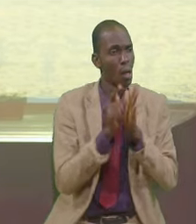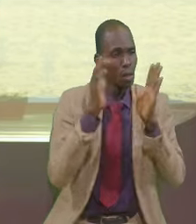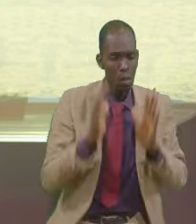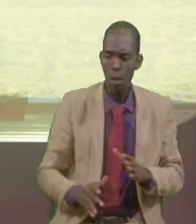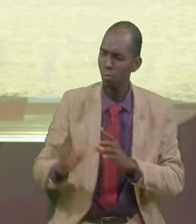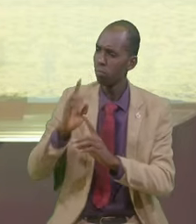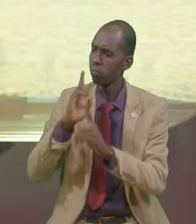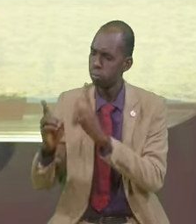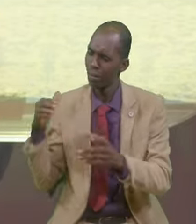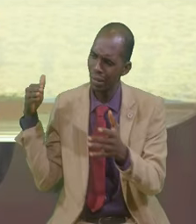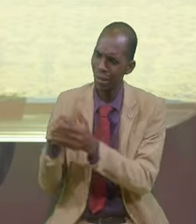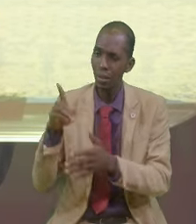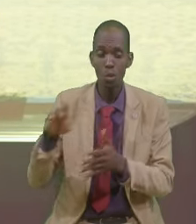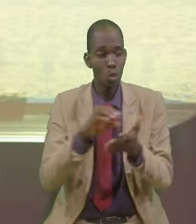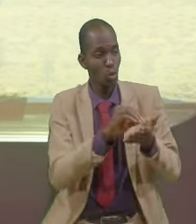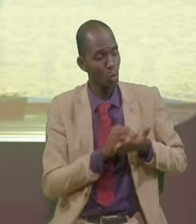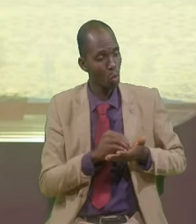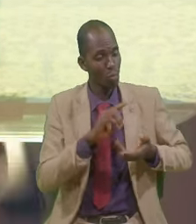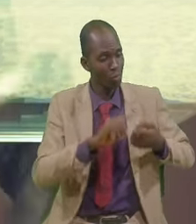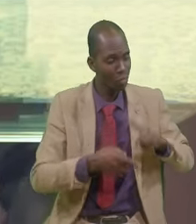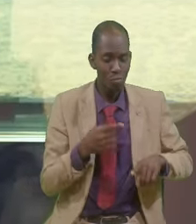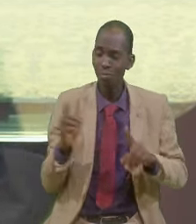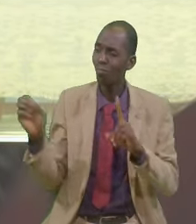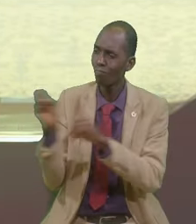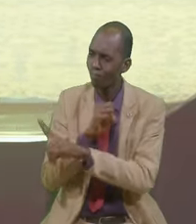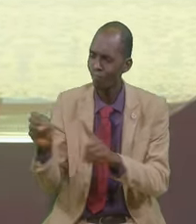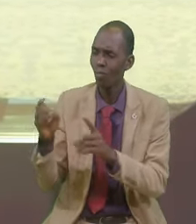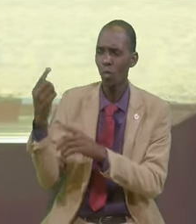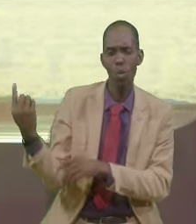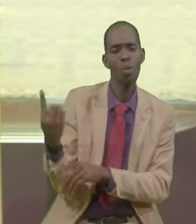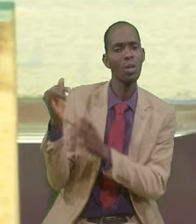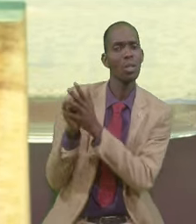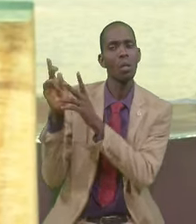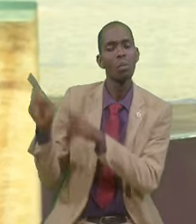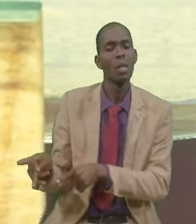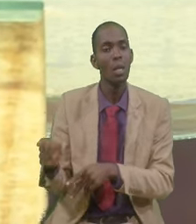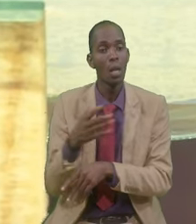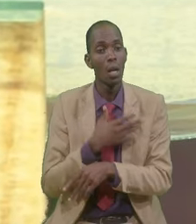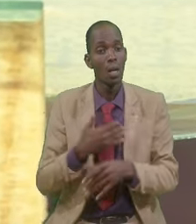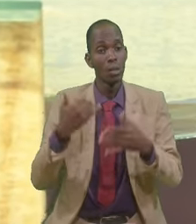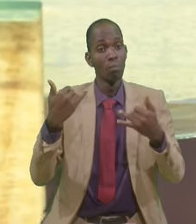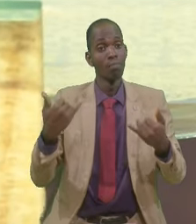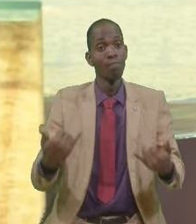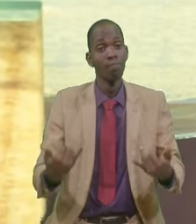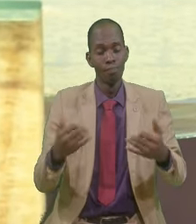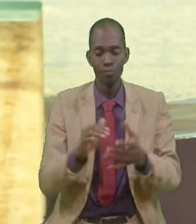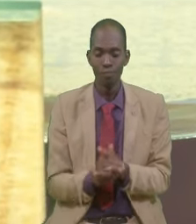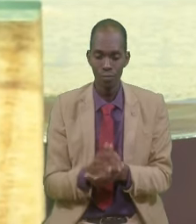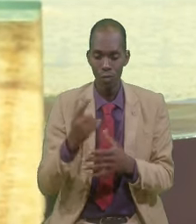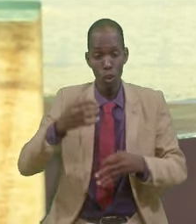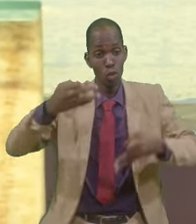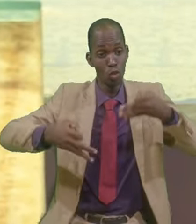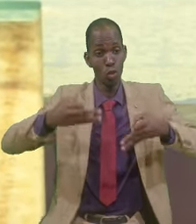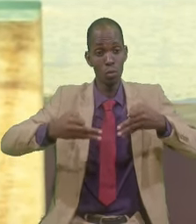him. Even his countenance speaks against him. Everything is against him. And then the judge said, look up